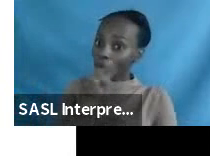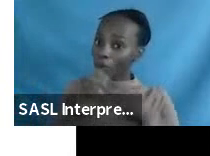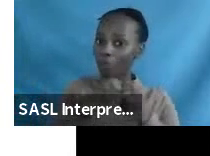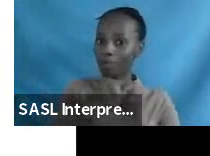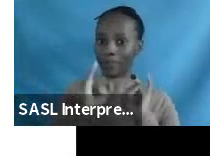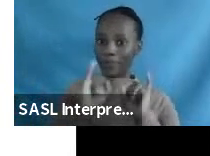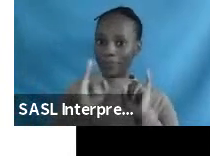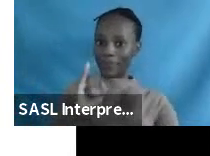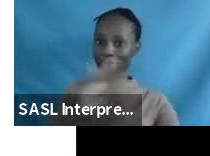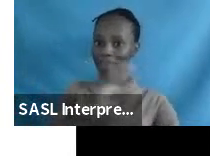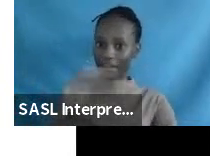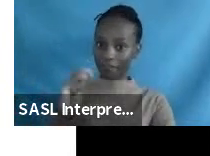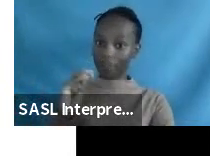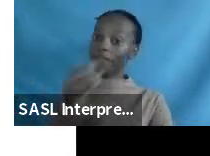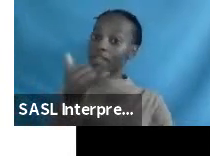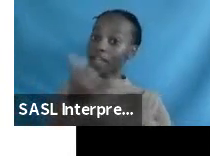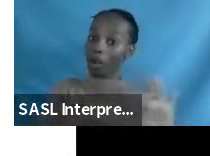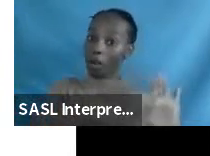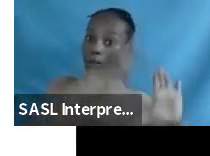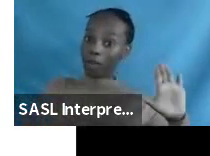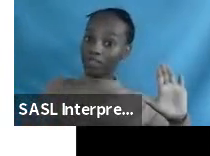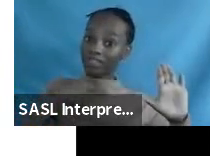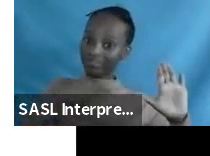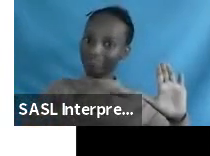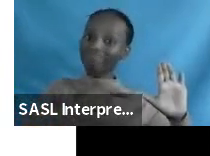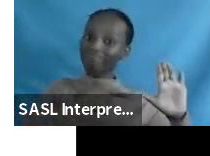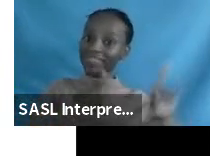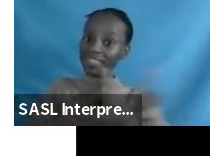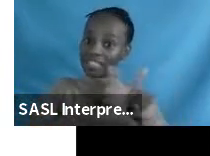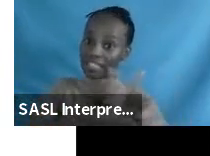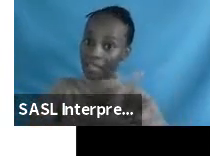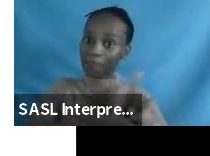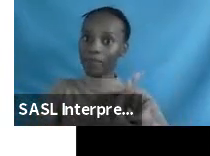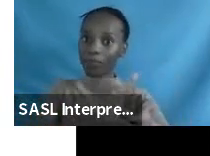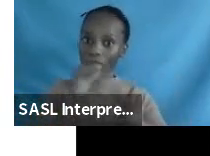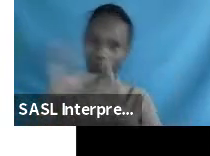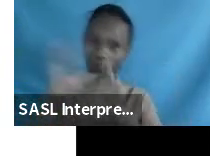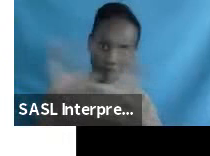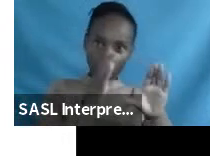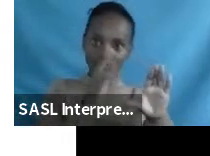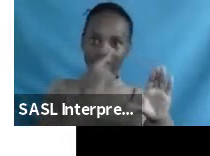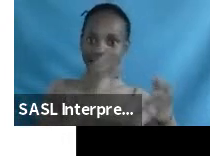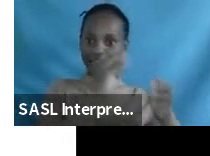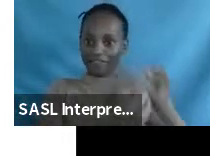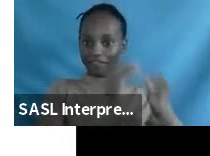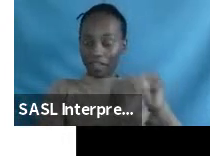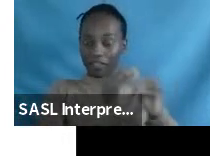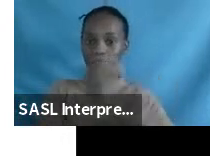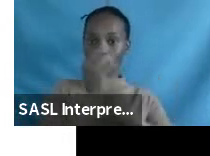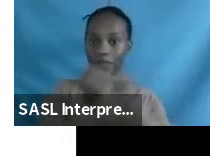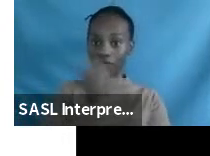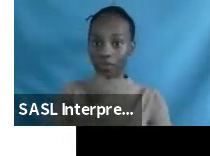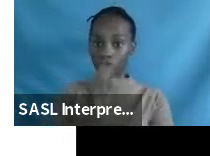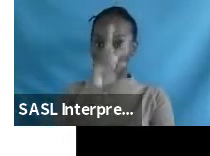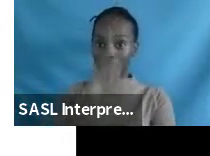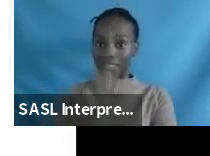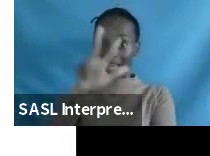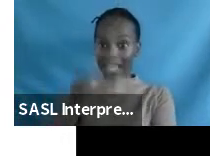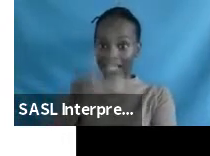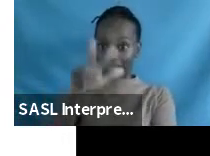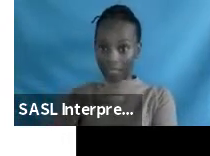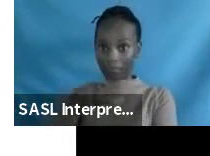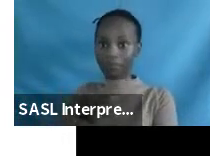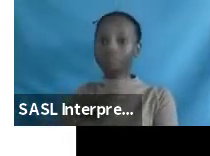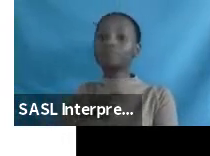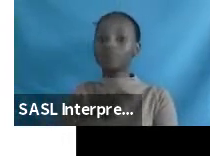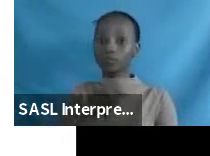the policy part of it is something that needs to be attended to. In 2018, the Tobacco Institute of Southern Africa